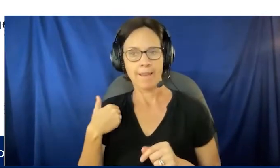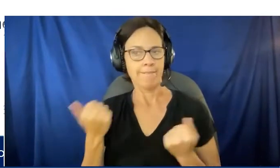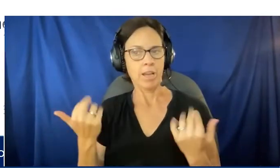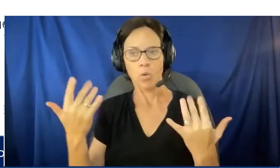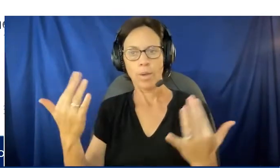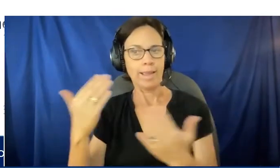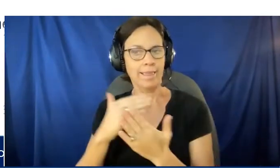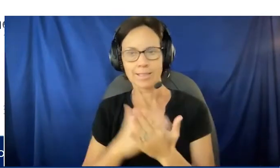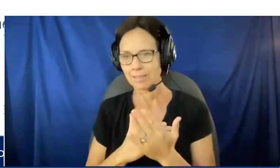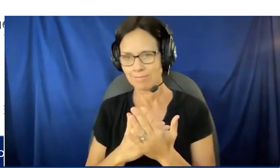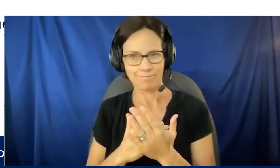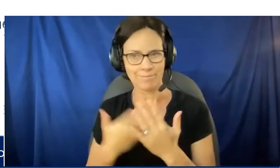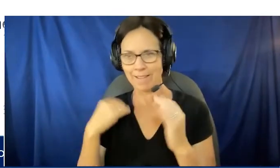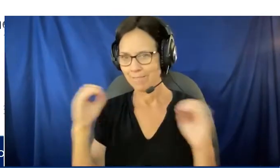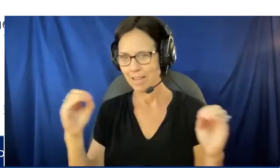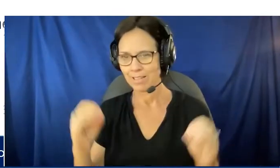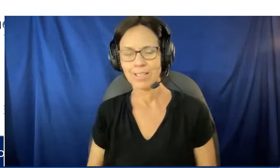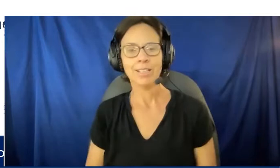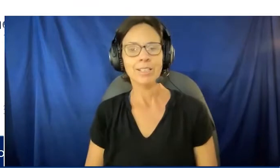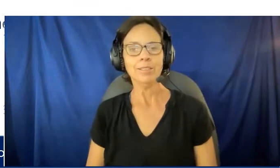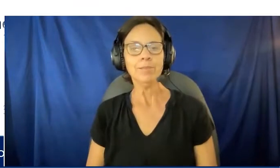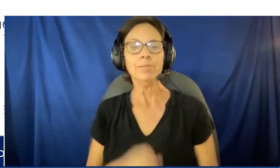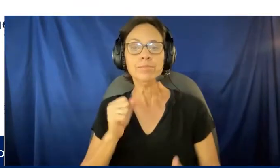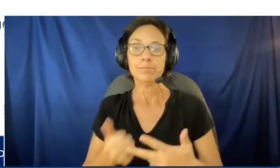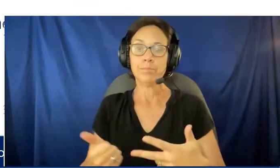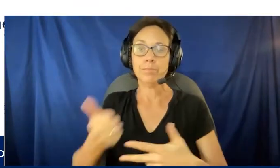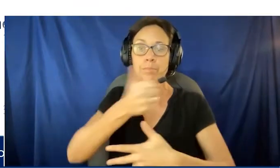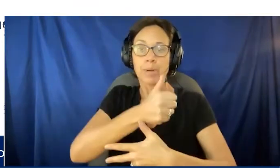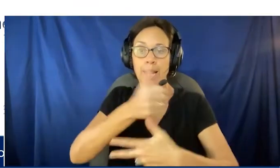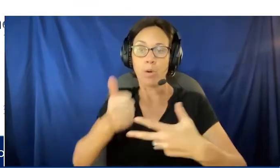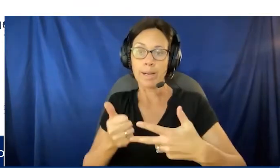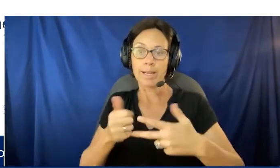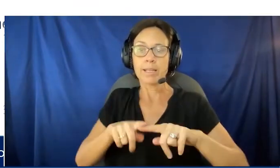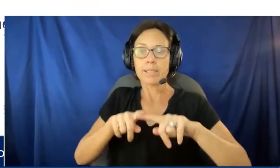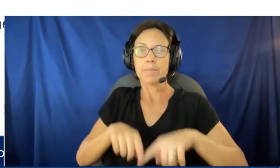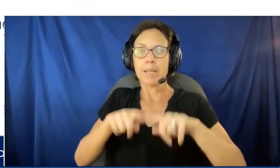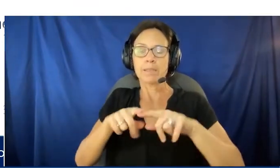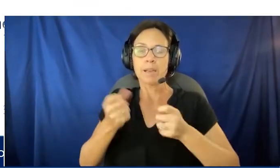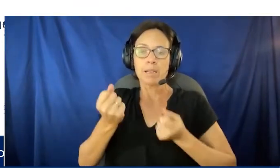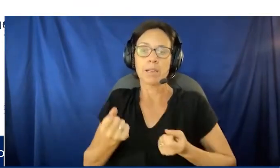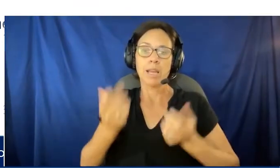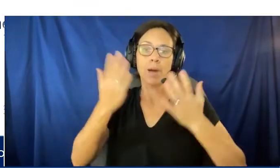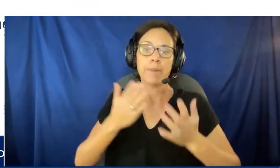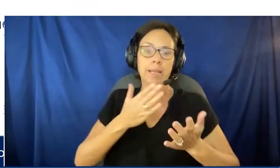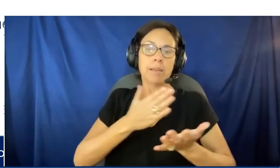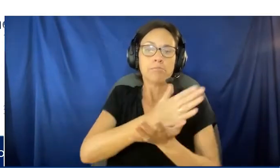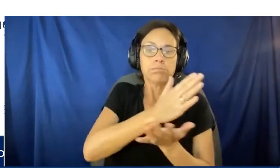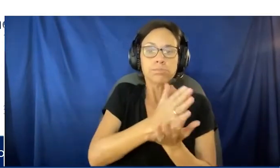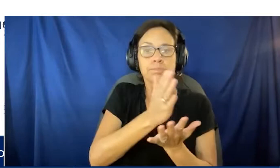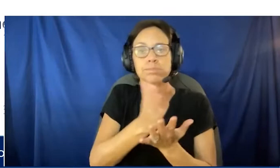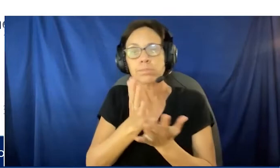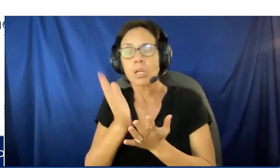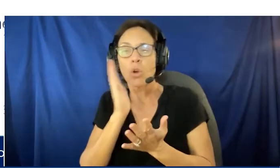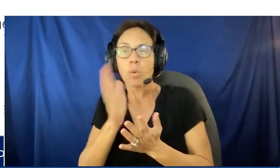list. So priority is based on the number of areas impacted among